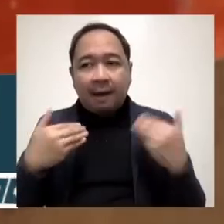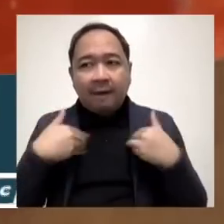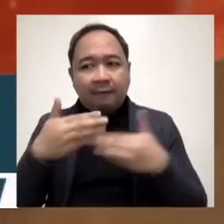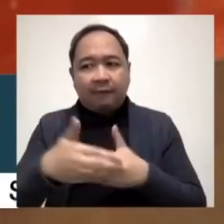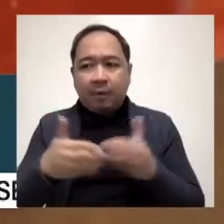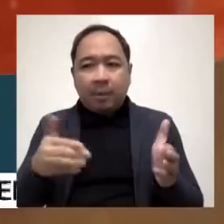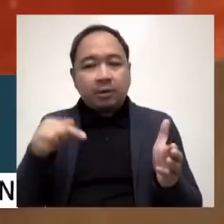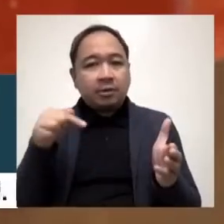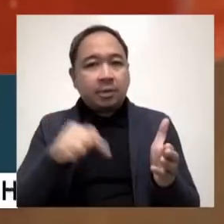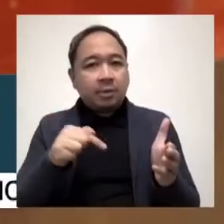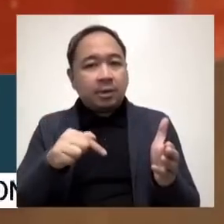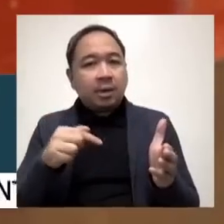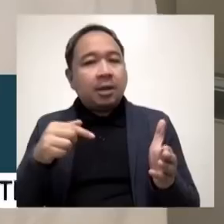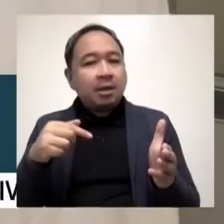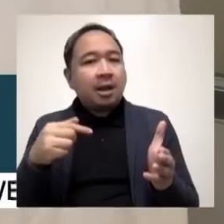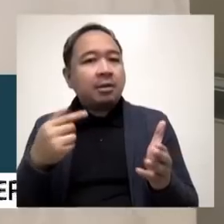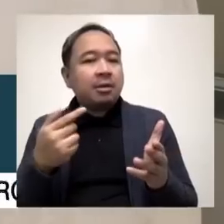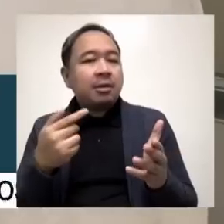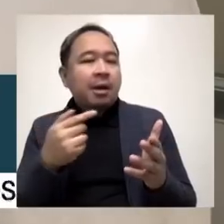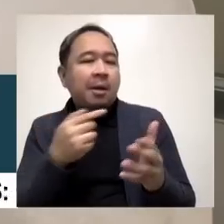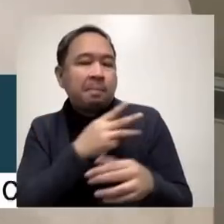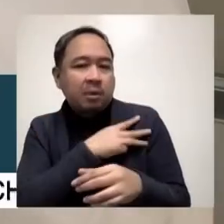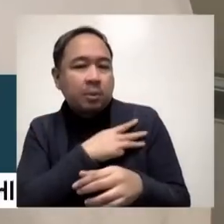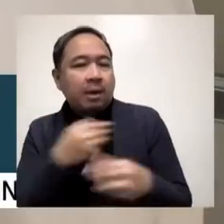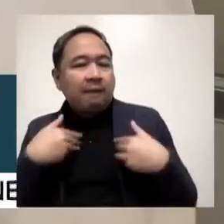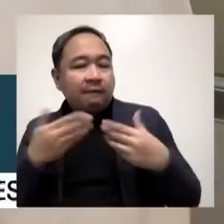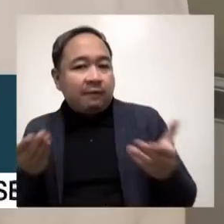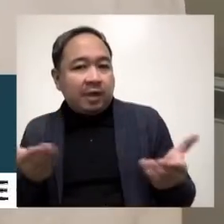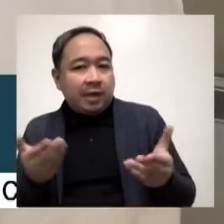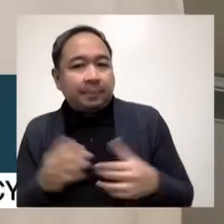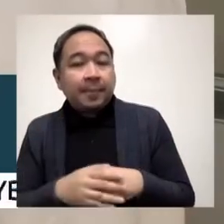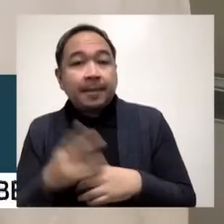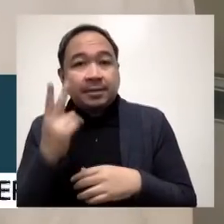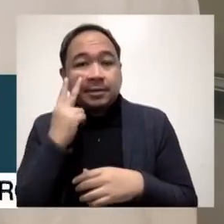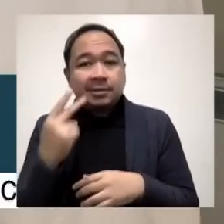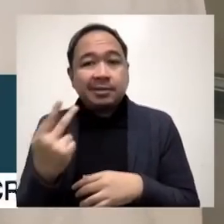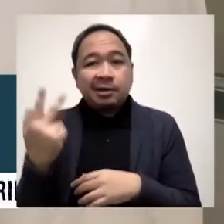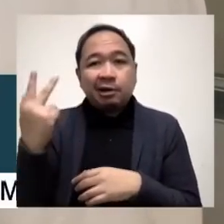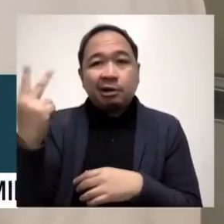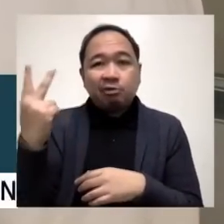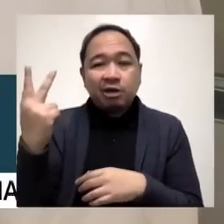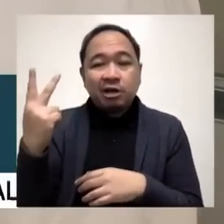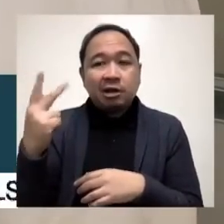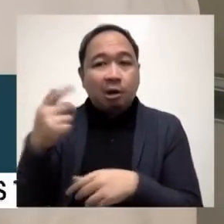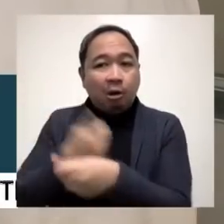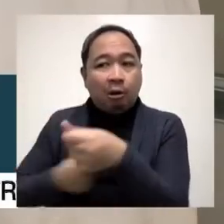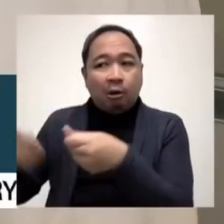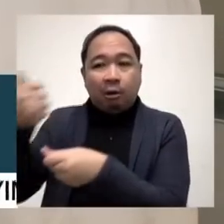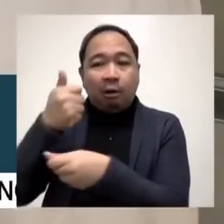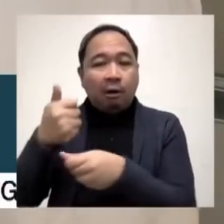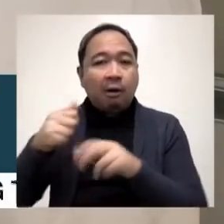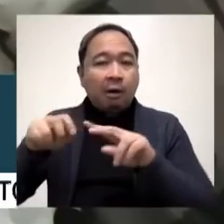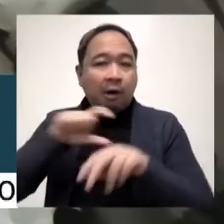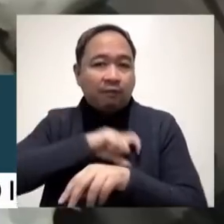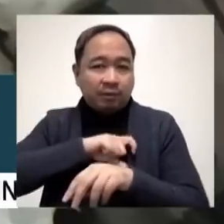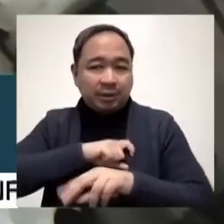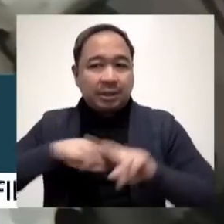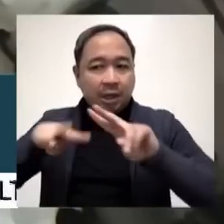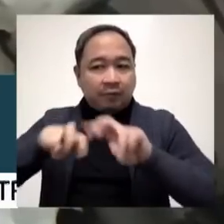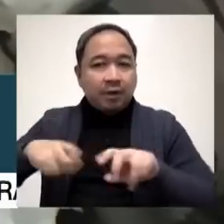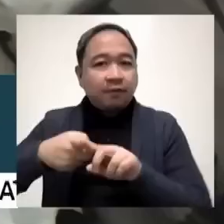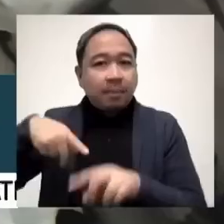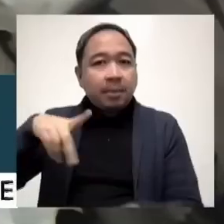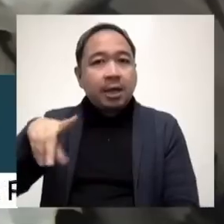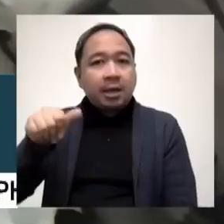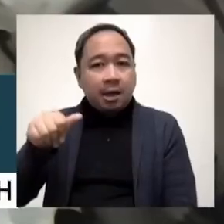or high-grade marijuana was here. Earlier, we've seen three intelligence officers from PIDEA and a customs operation